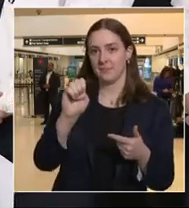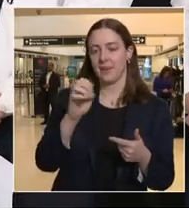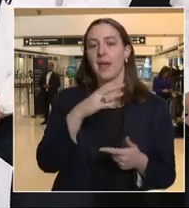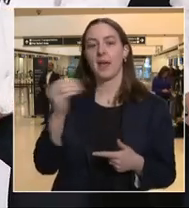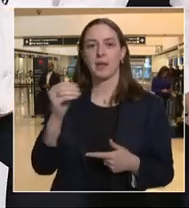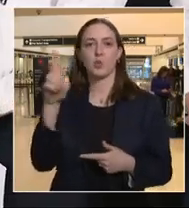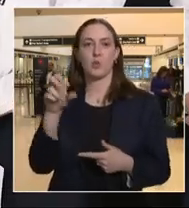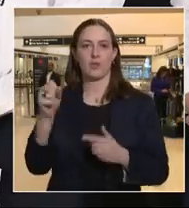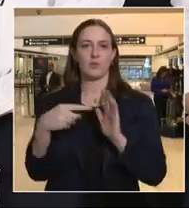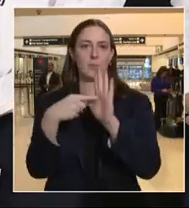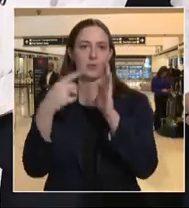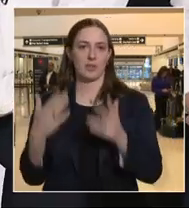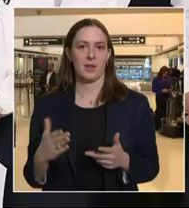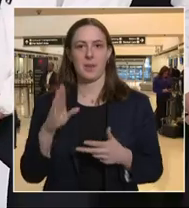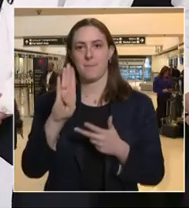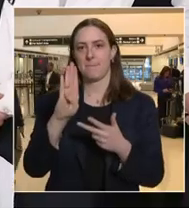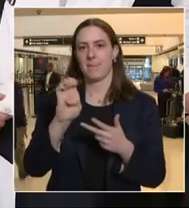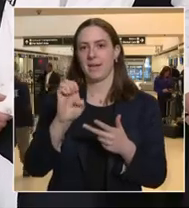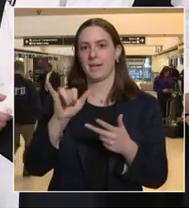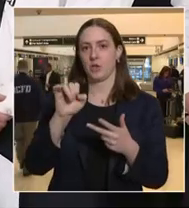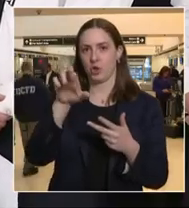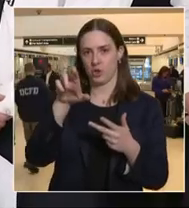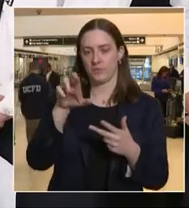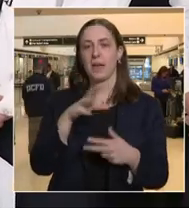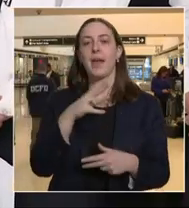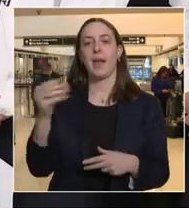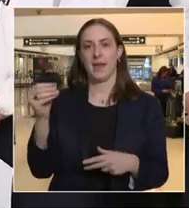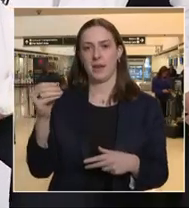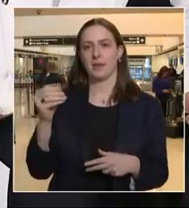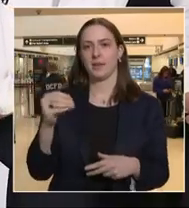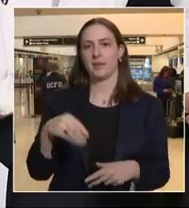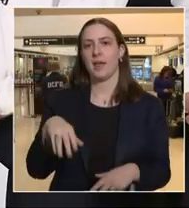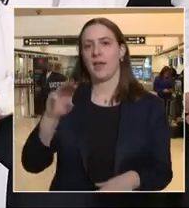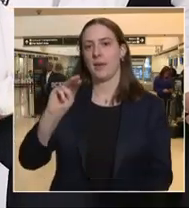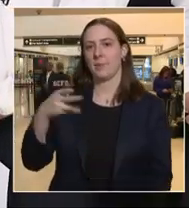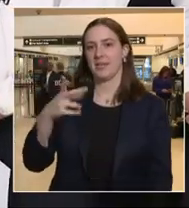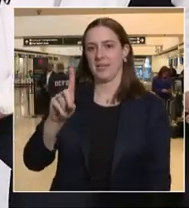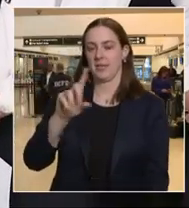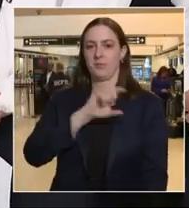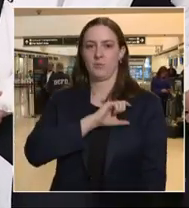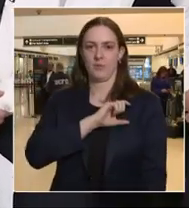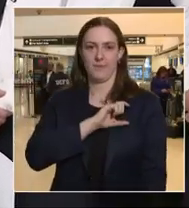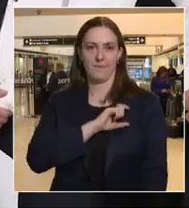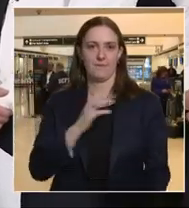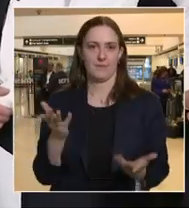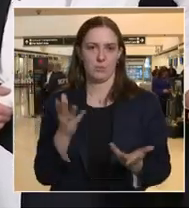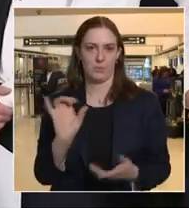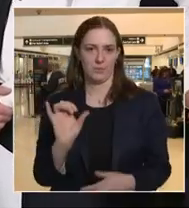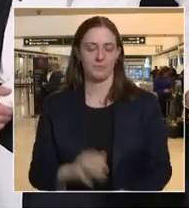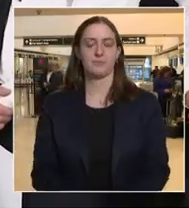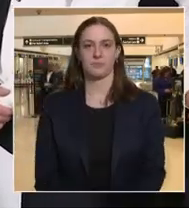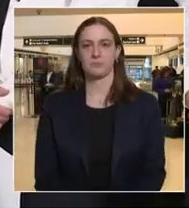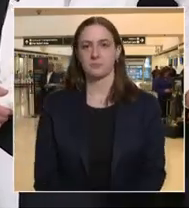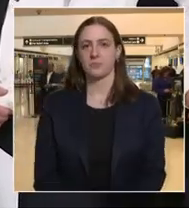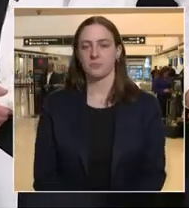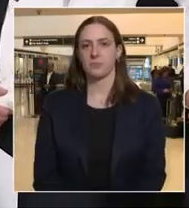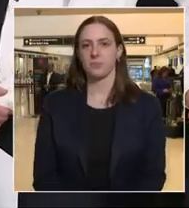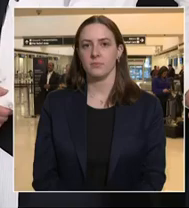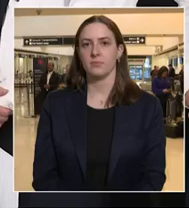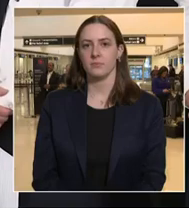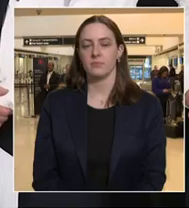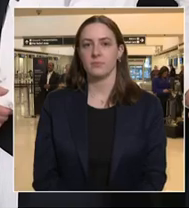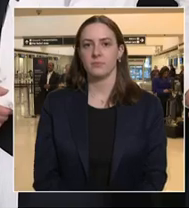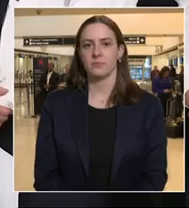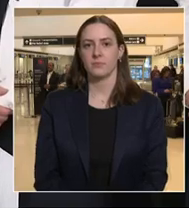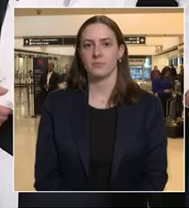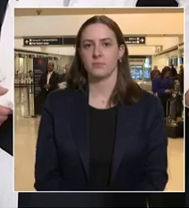Representative Don Beyer, as well as the Chief of the Metropolitan Police Department, Pamela Smith. And we are joined